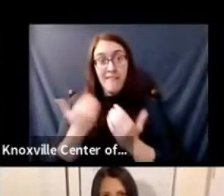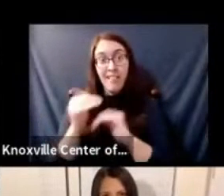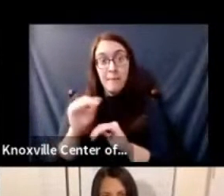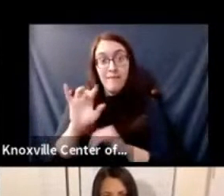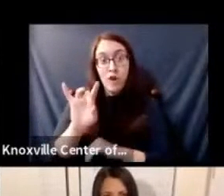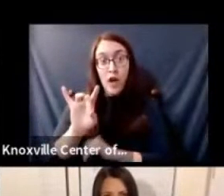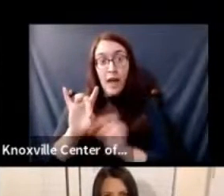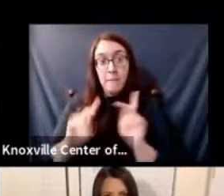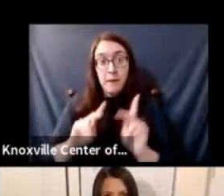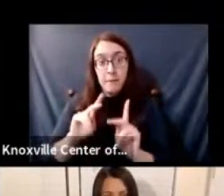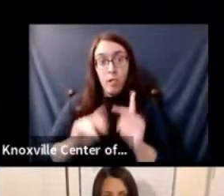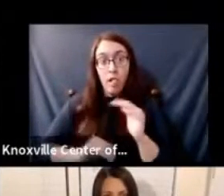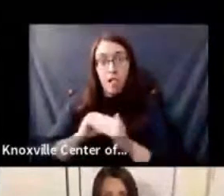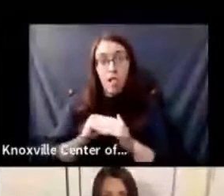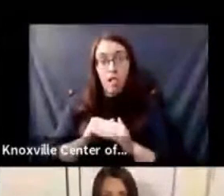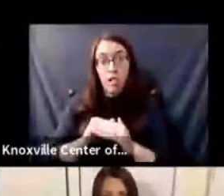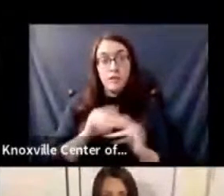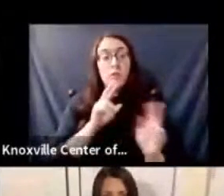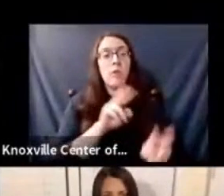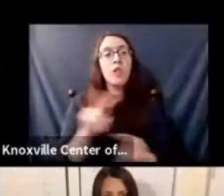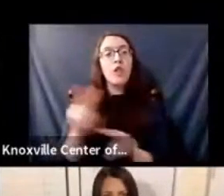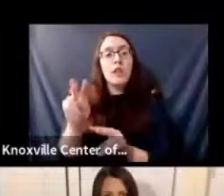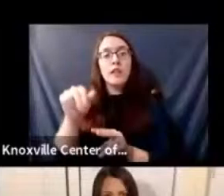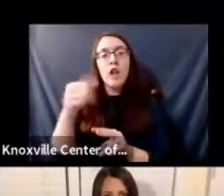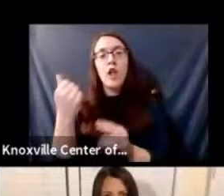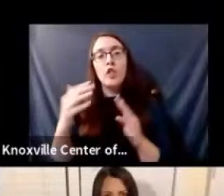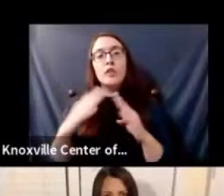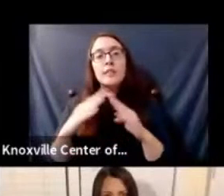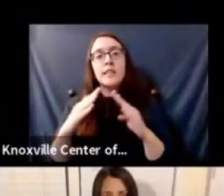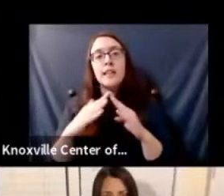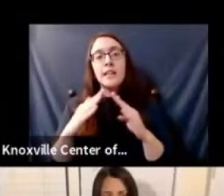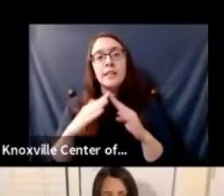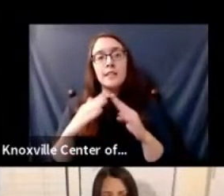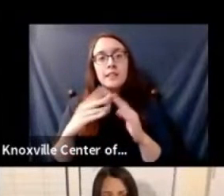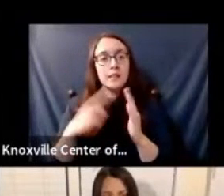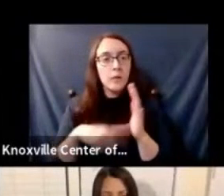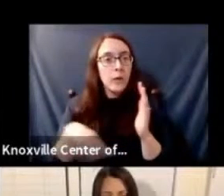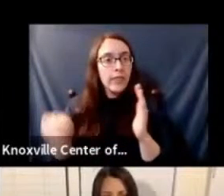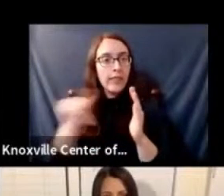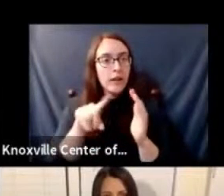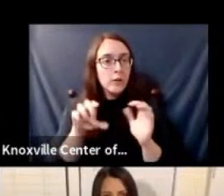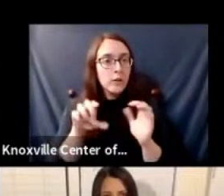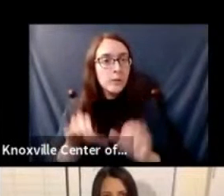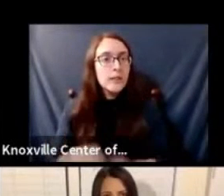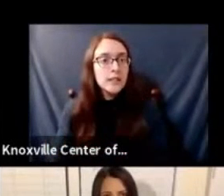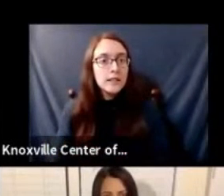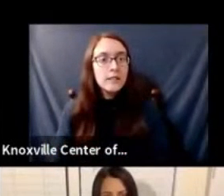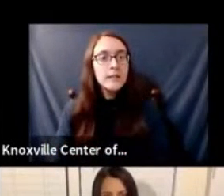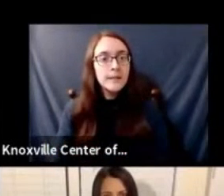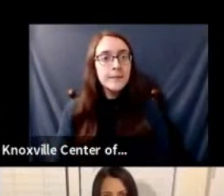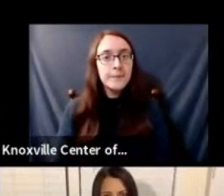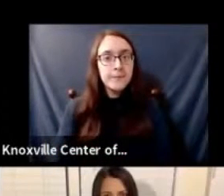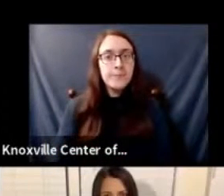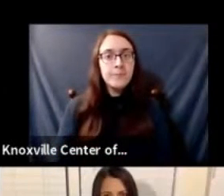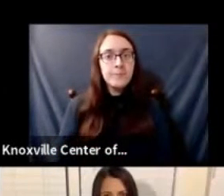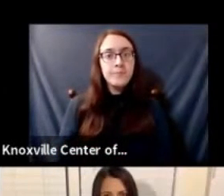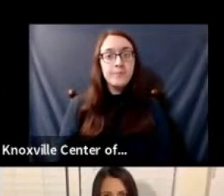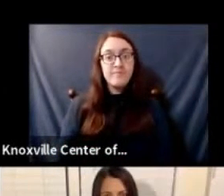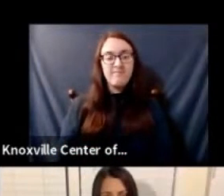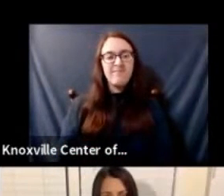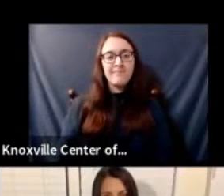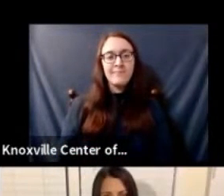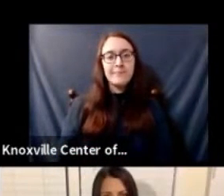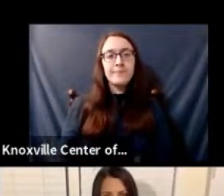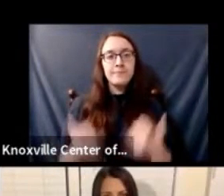just kind of looking to other cities as to what they're doing. I don't know, at this